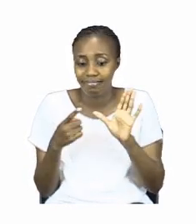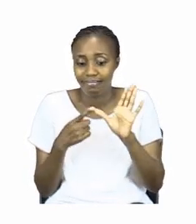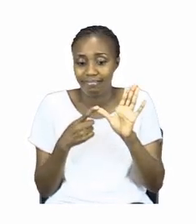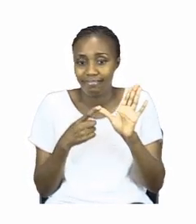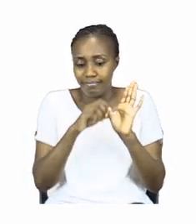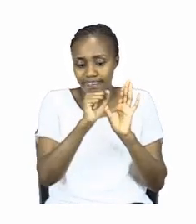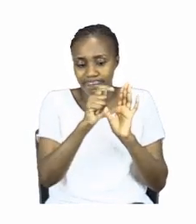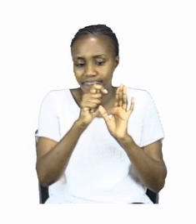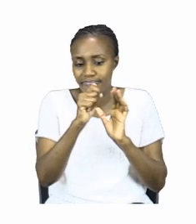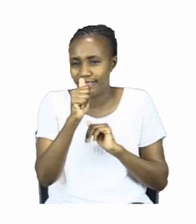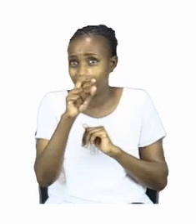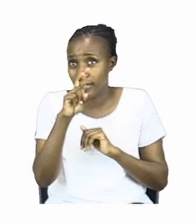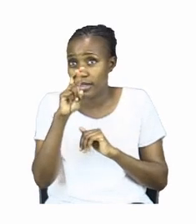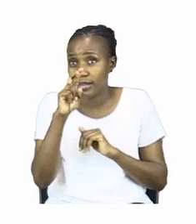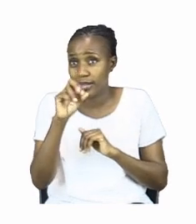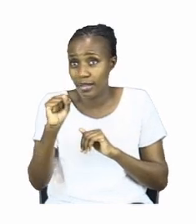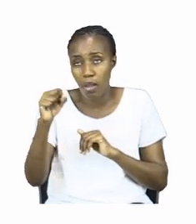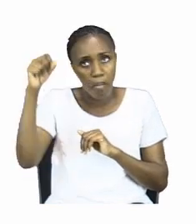the word stars.